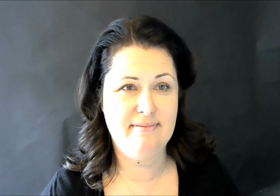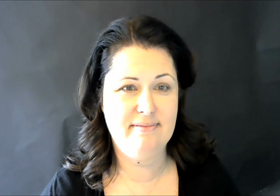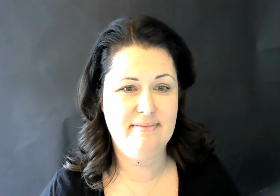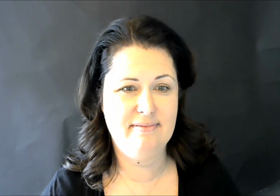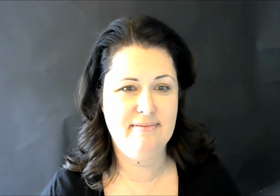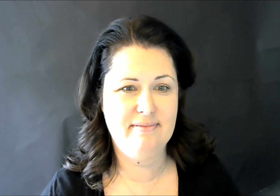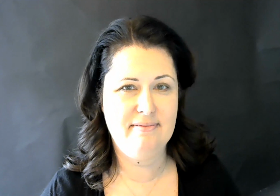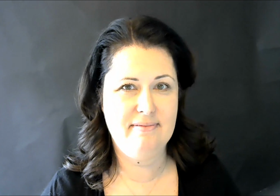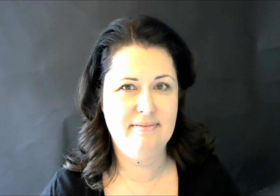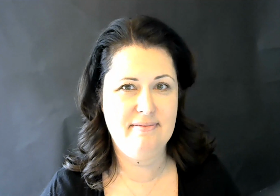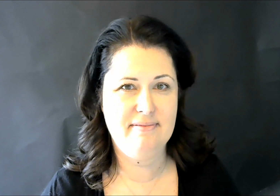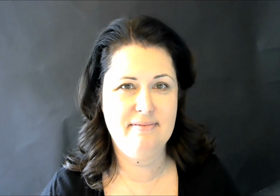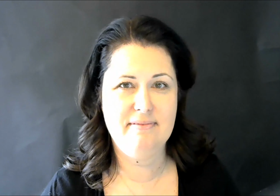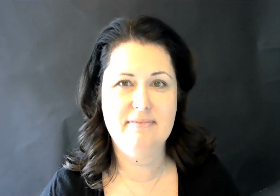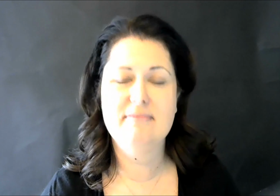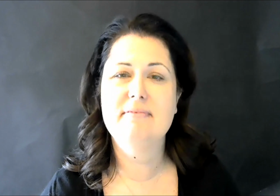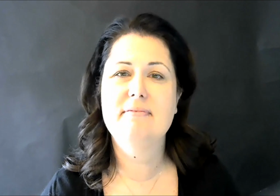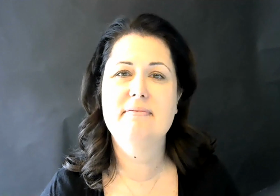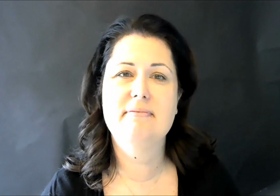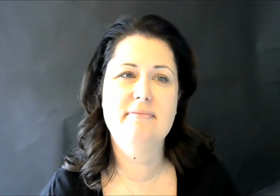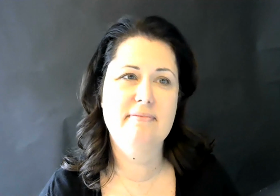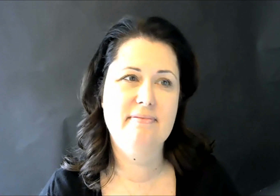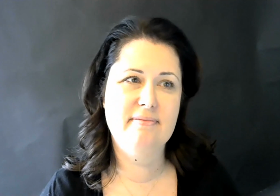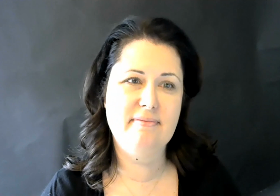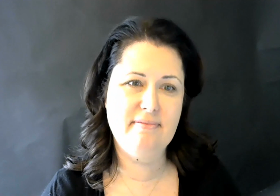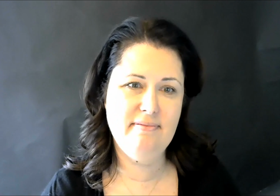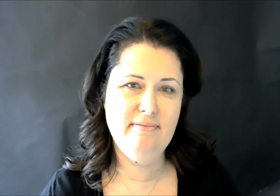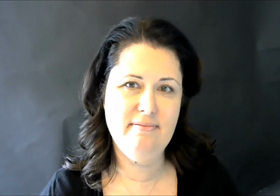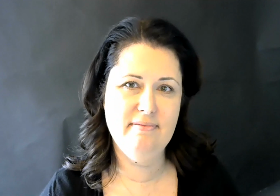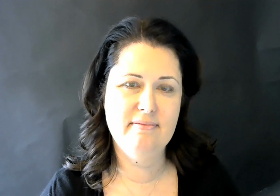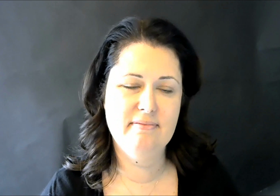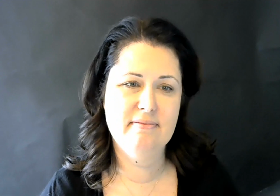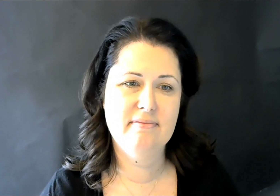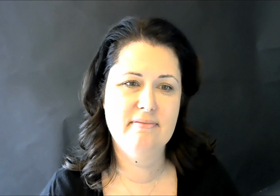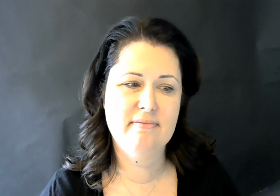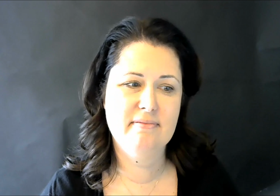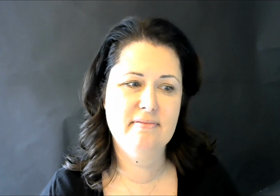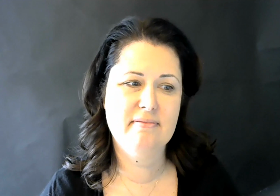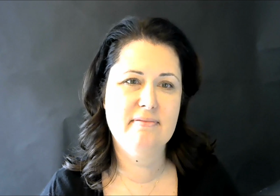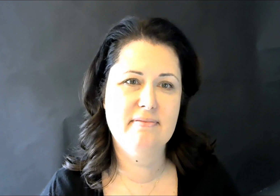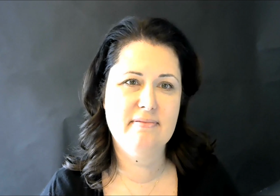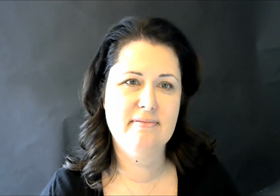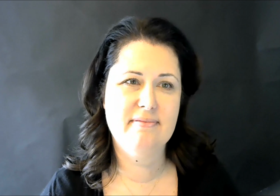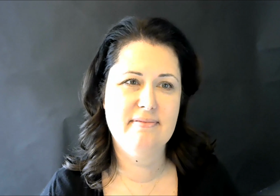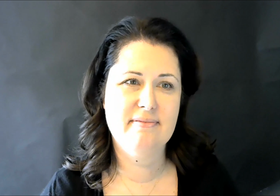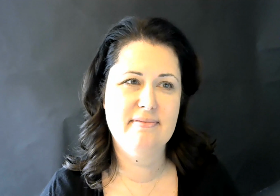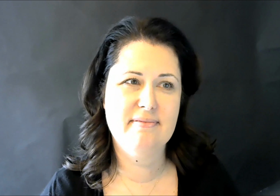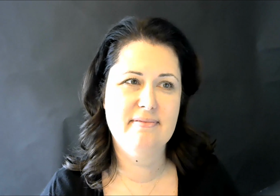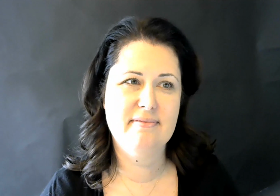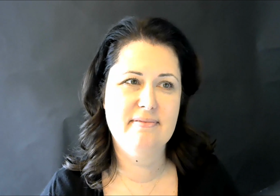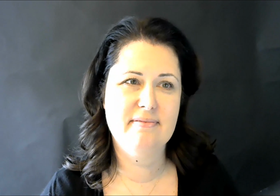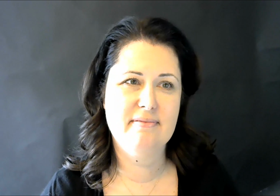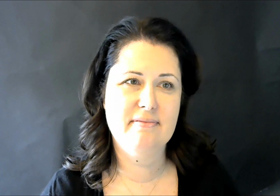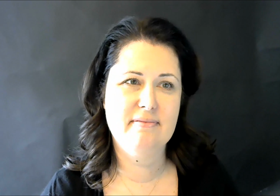Somebody's on a train. With any background noise when they're joining, just remember to mute if you're able to, just so we can hear everyone.